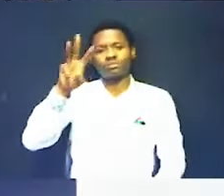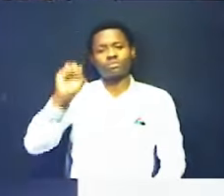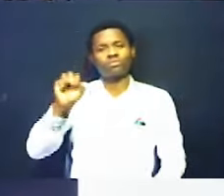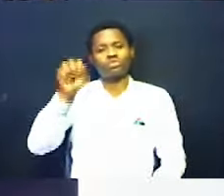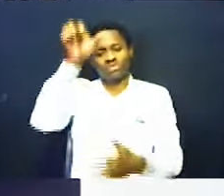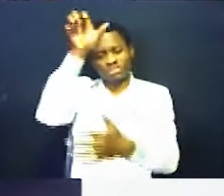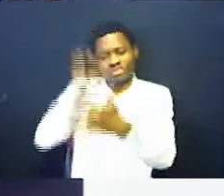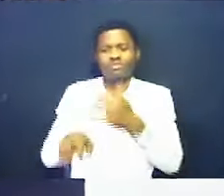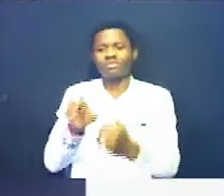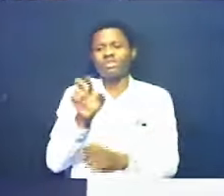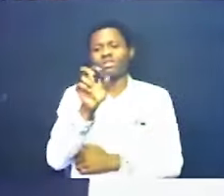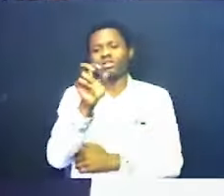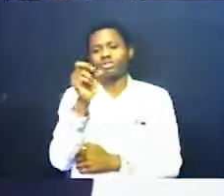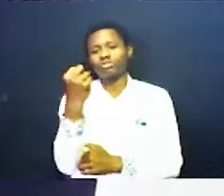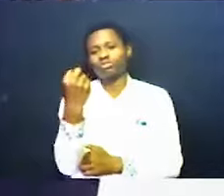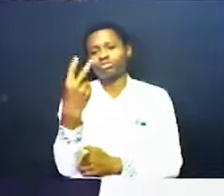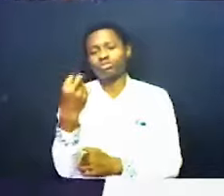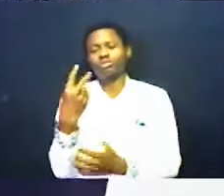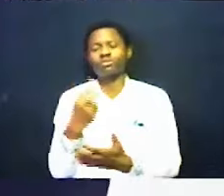chapter